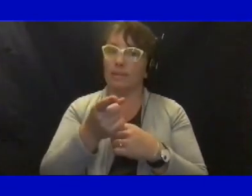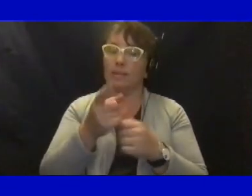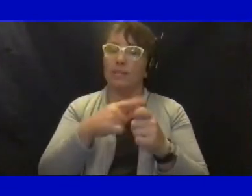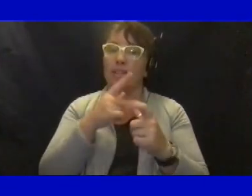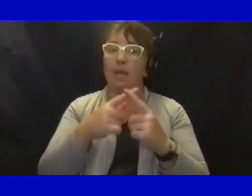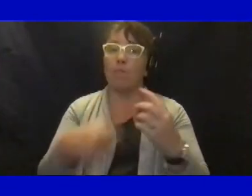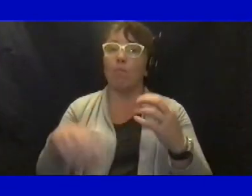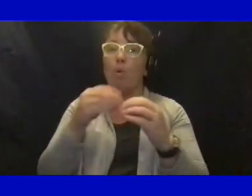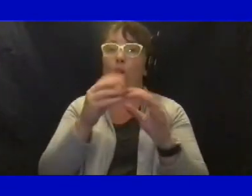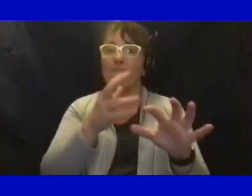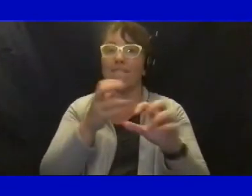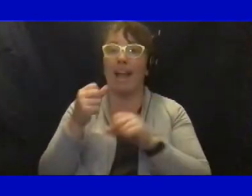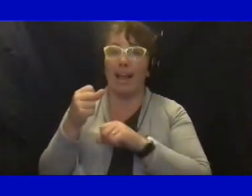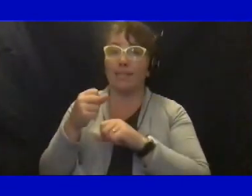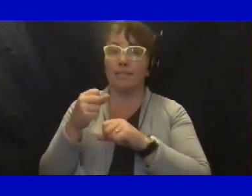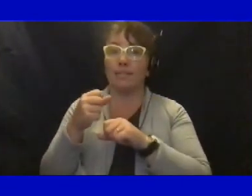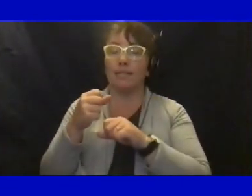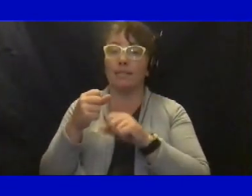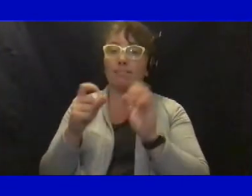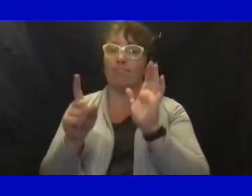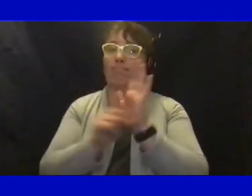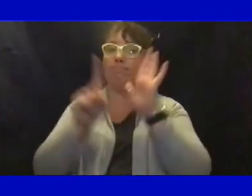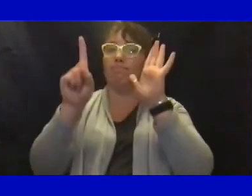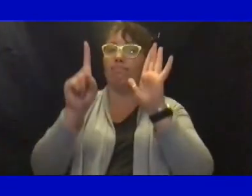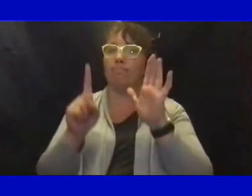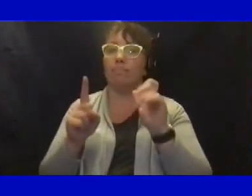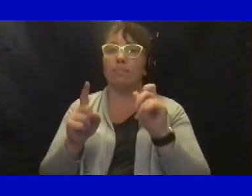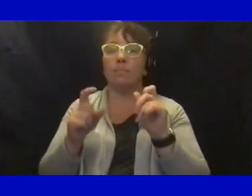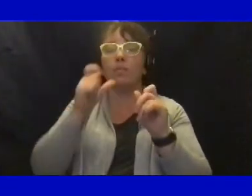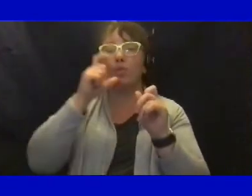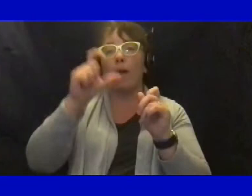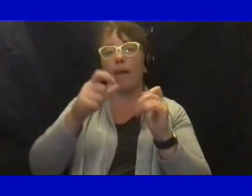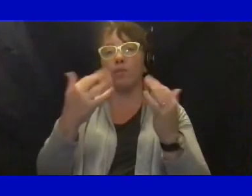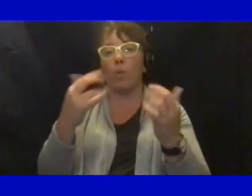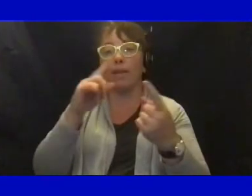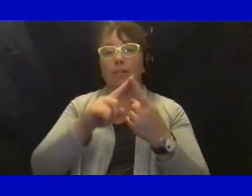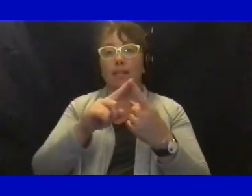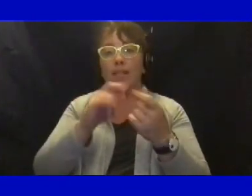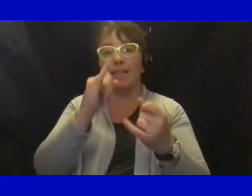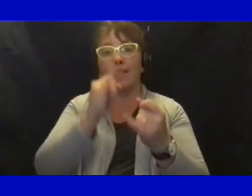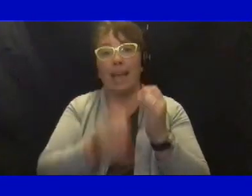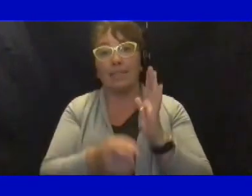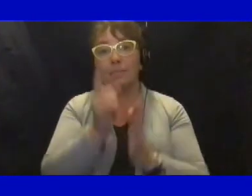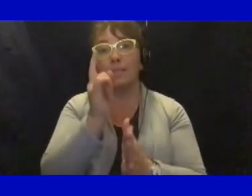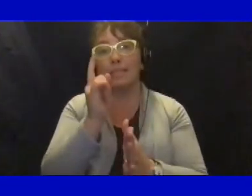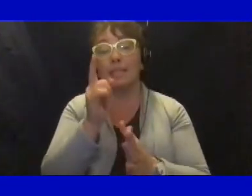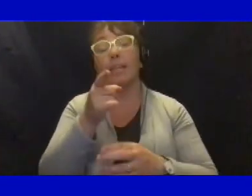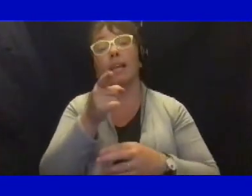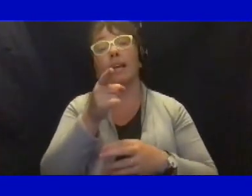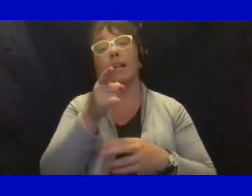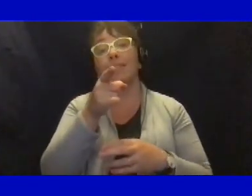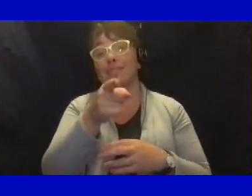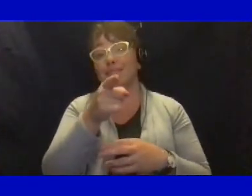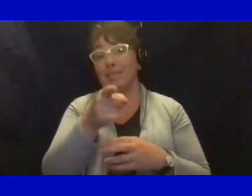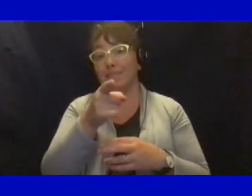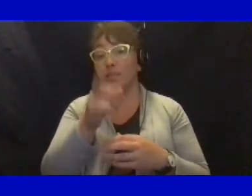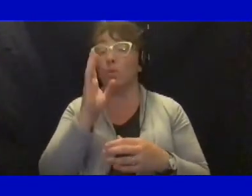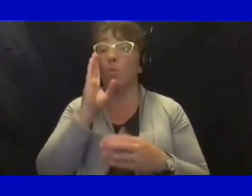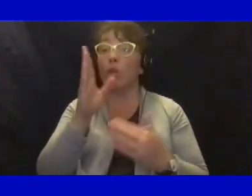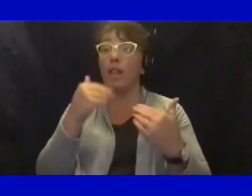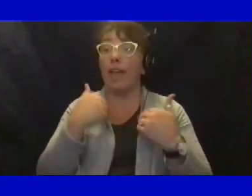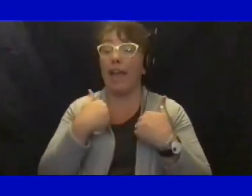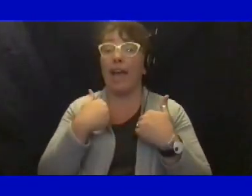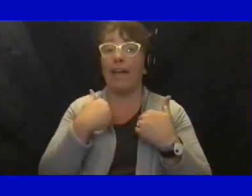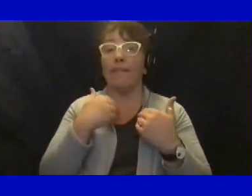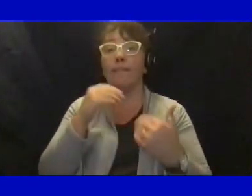with wireless emergency alerts, such as give the all clear. Wireless emergency alerts are required to be an emergency situation, so we're